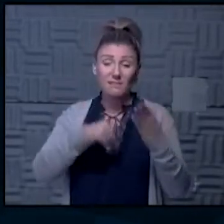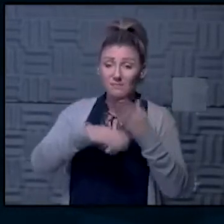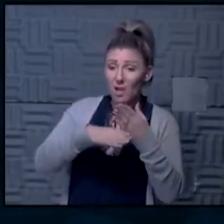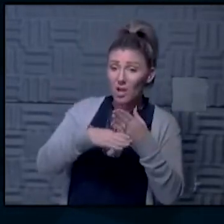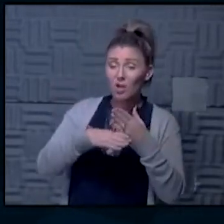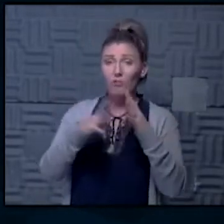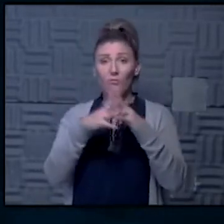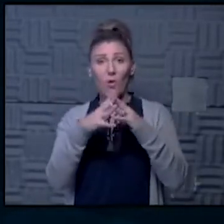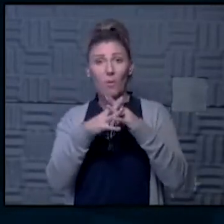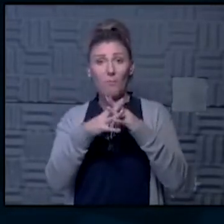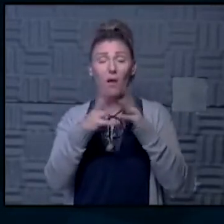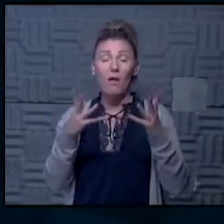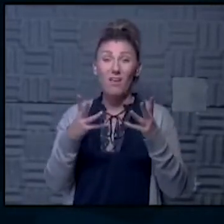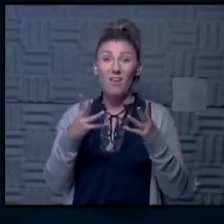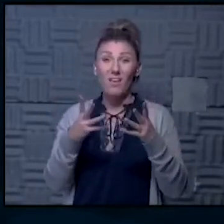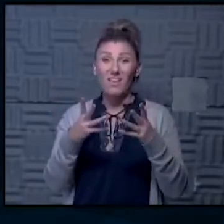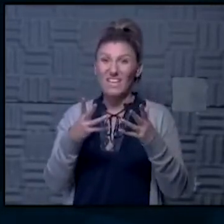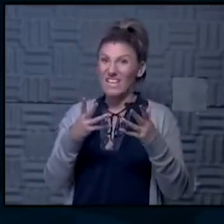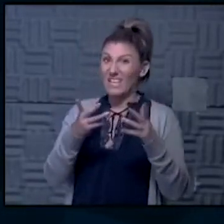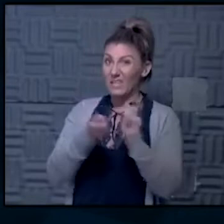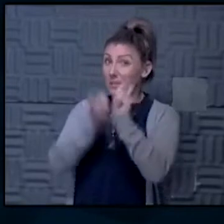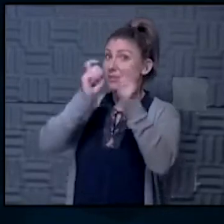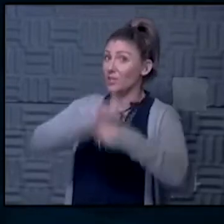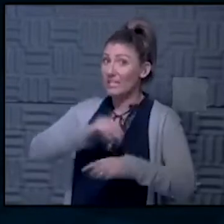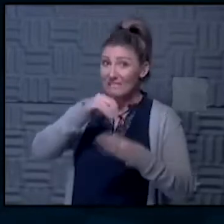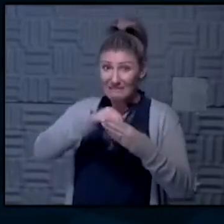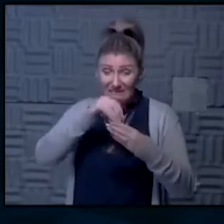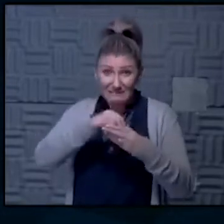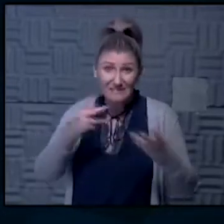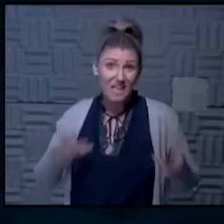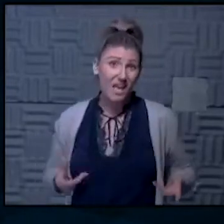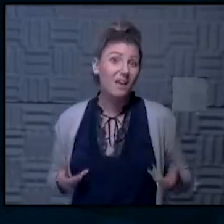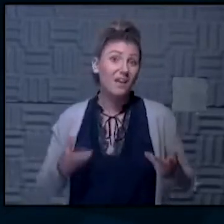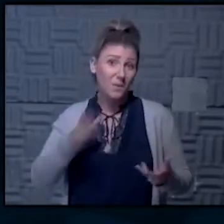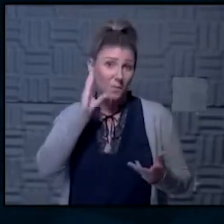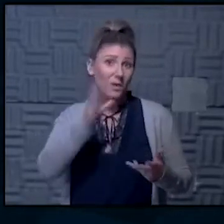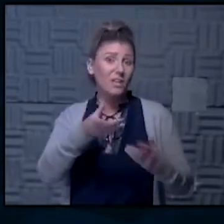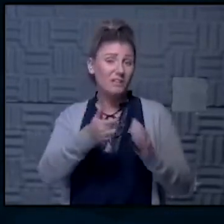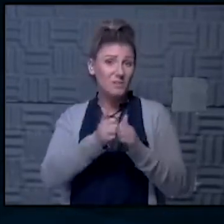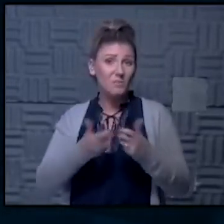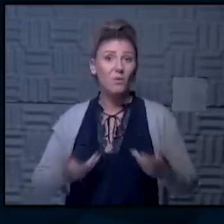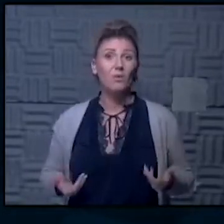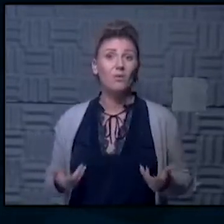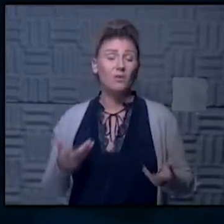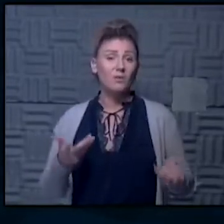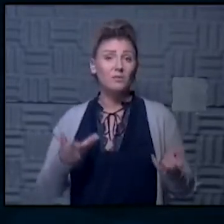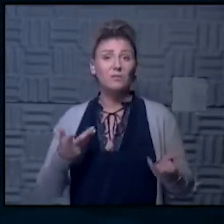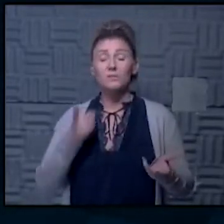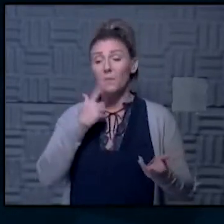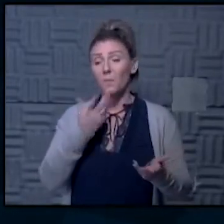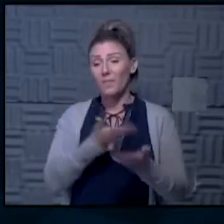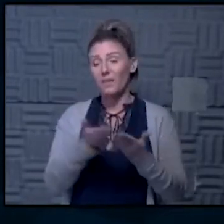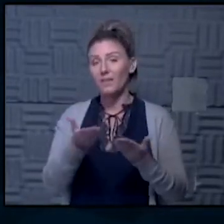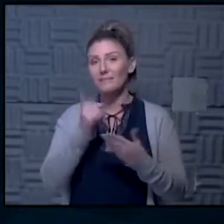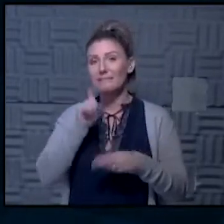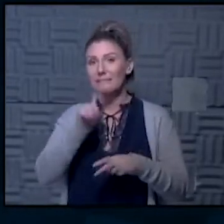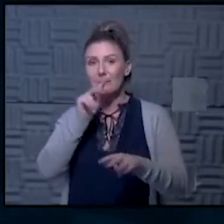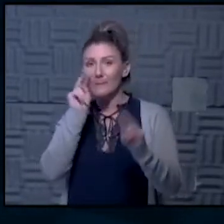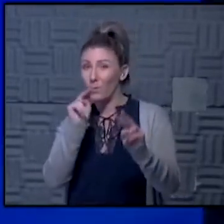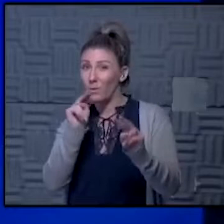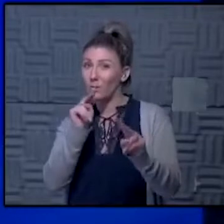So again, those are going to be moving indoors as well. So it'll be those are going to be some things that also we'll have to keep an eye